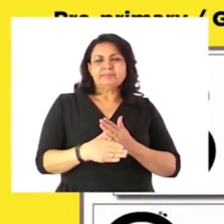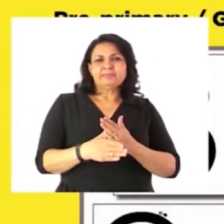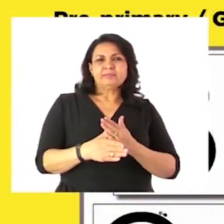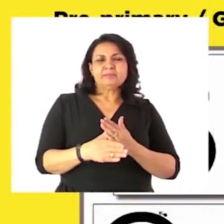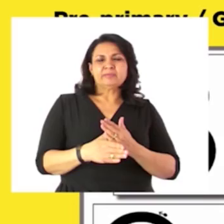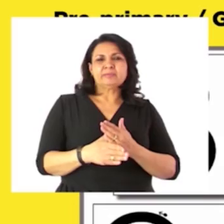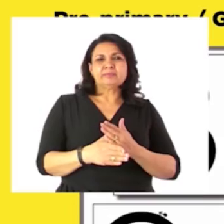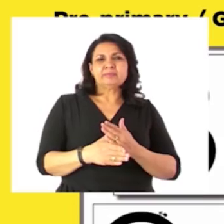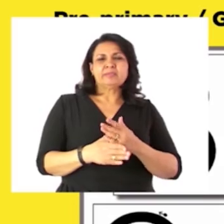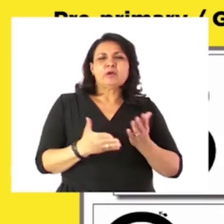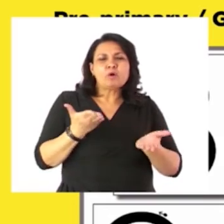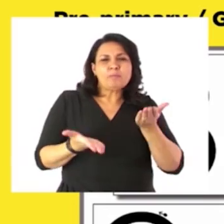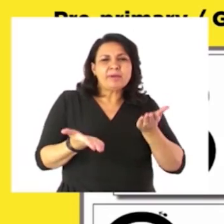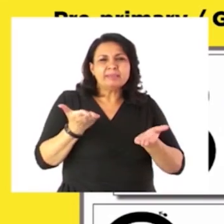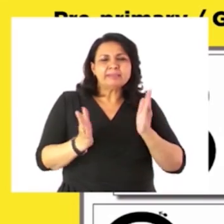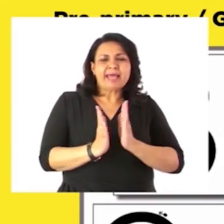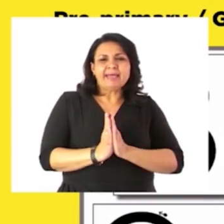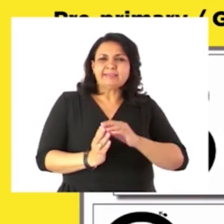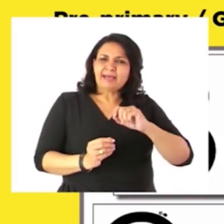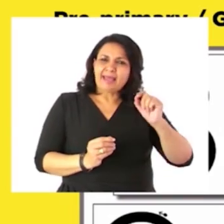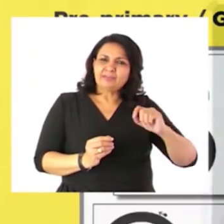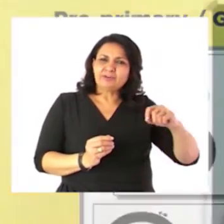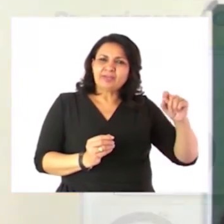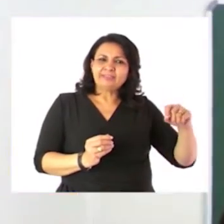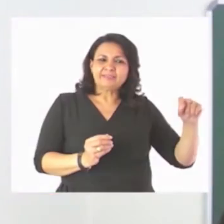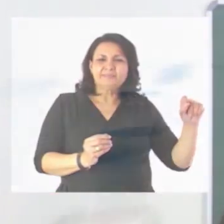about comparison and handwriting